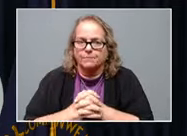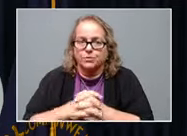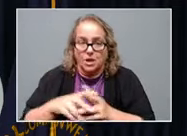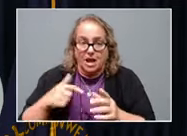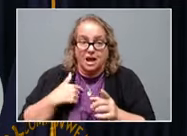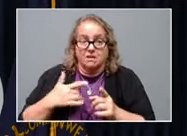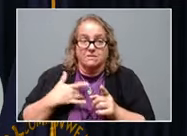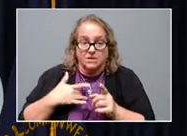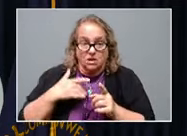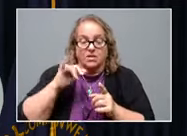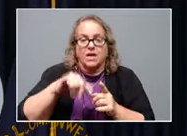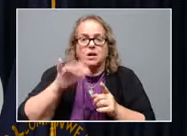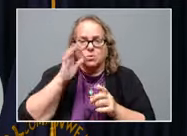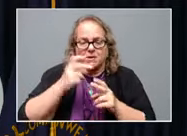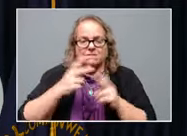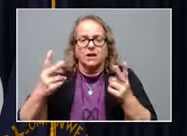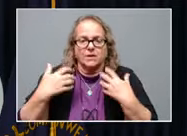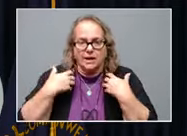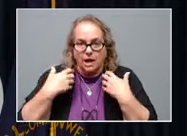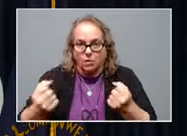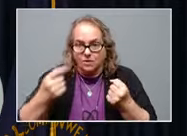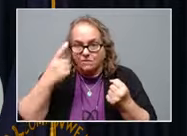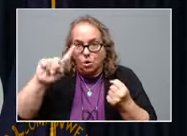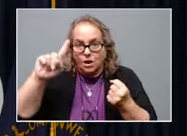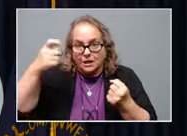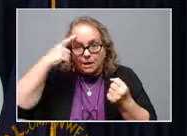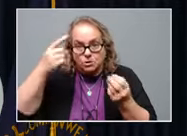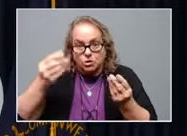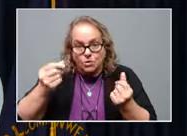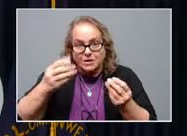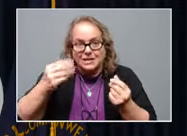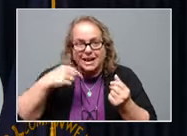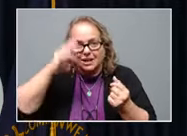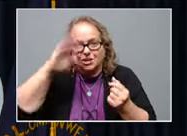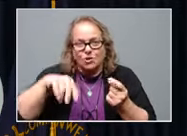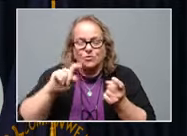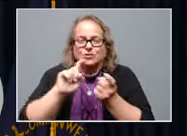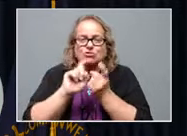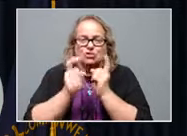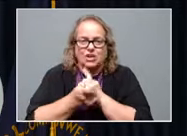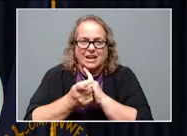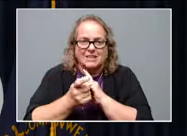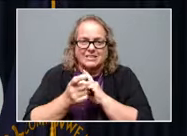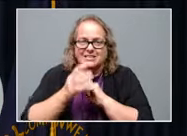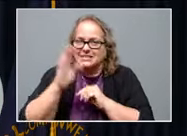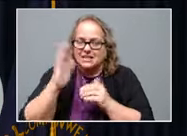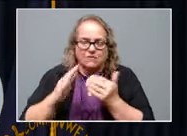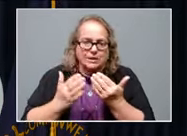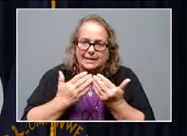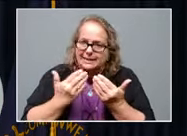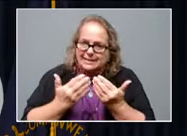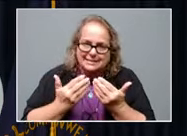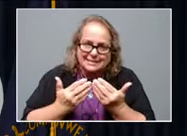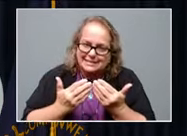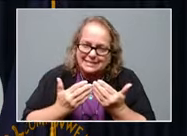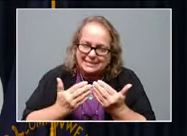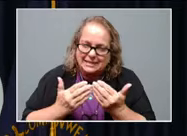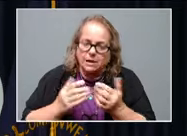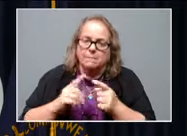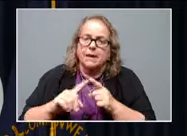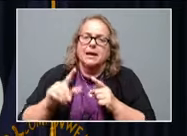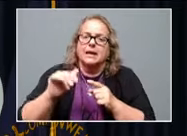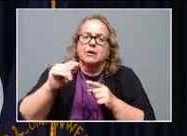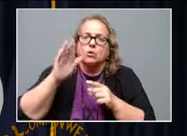is going to be very healthy for these Capitol grounds. I know the change is never easy, but this is one that protects